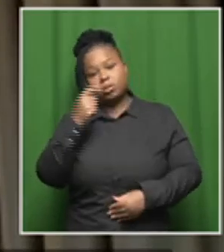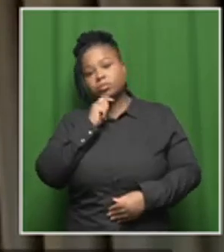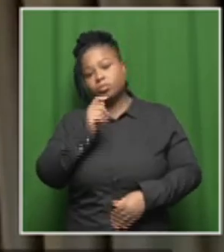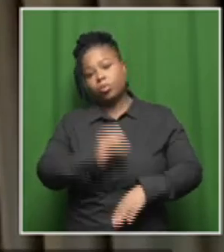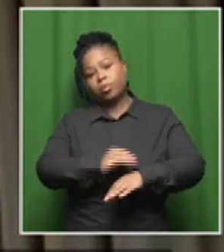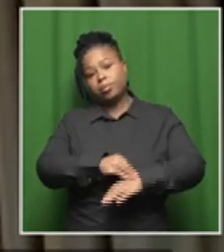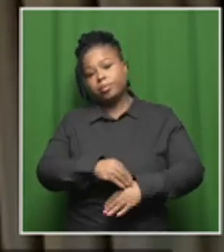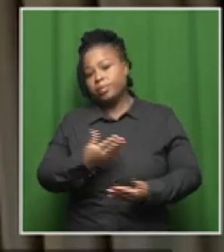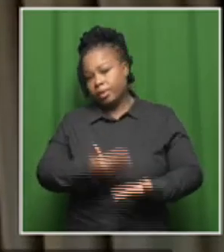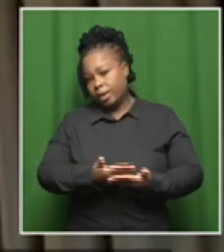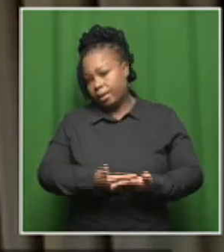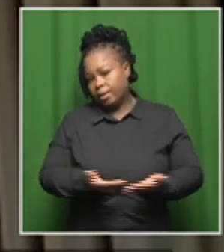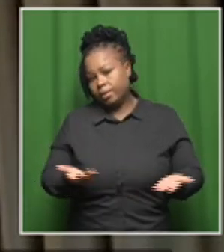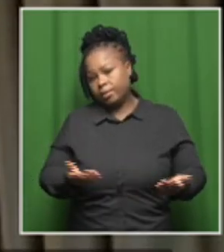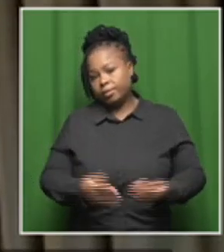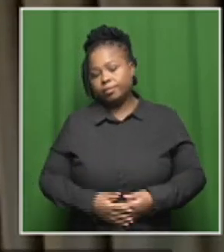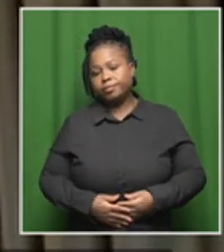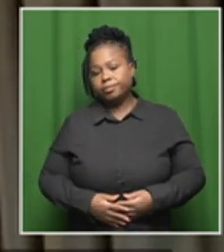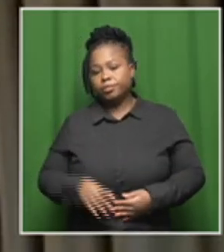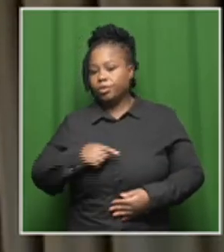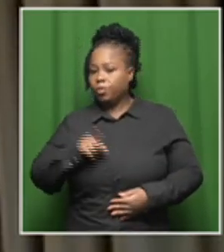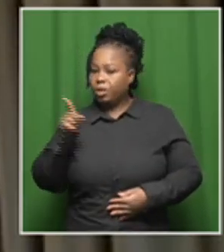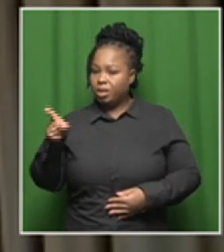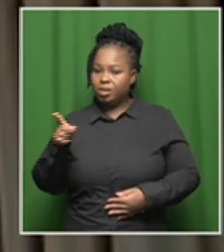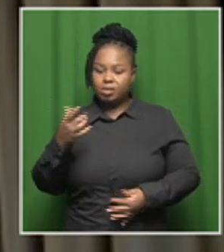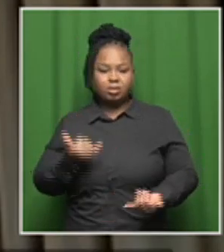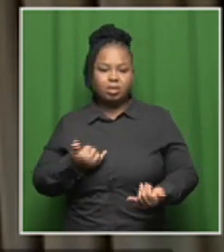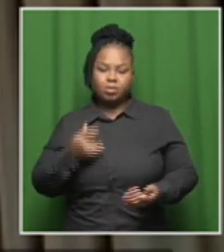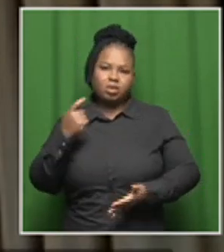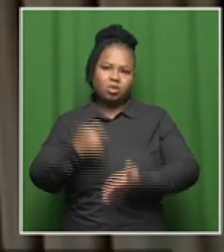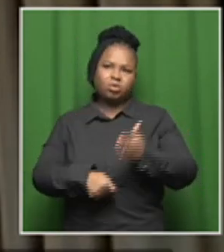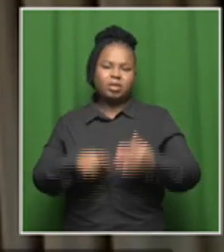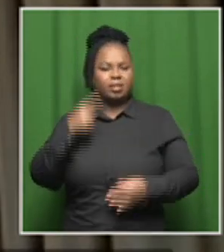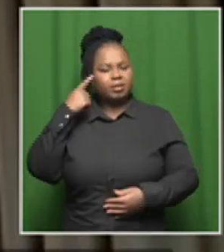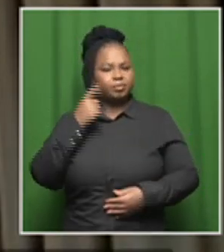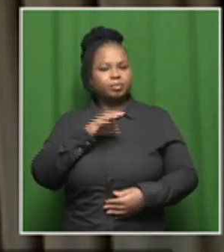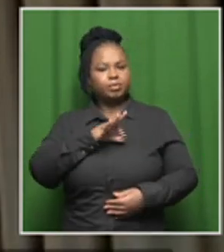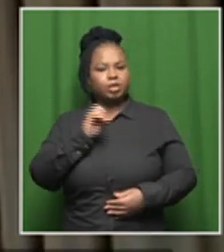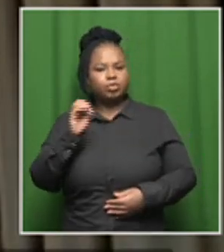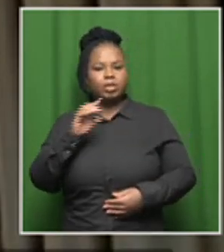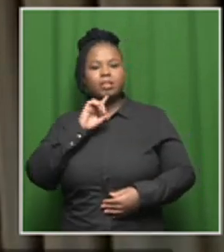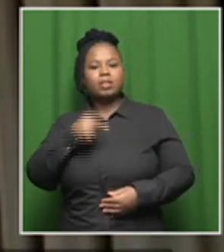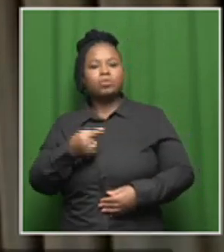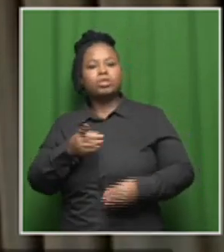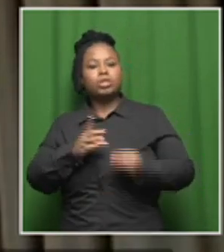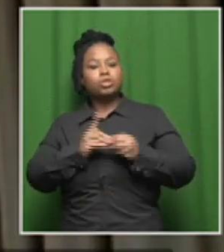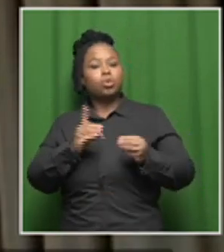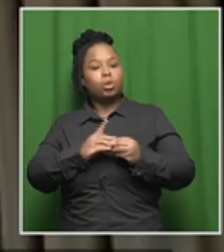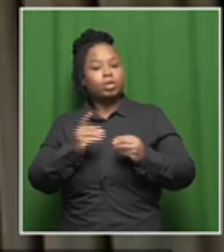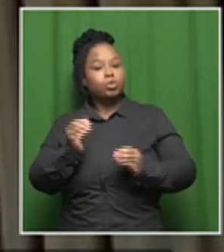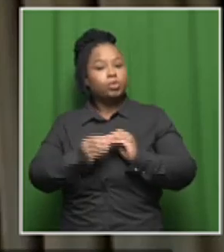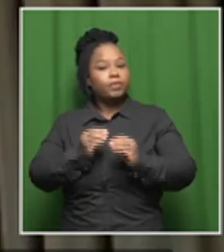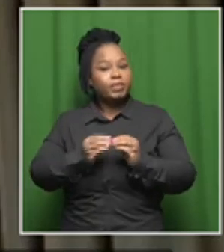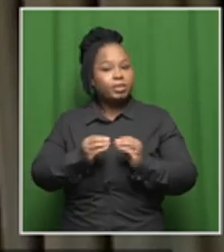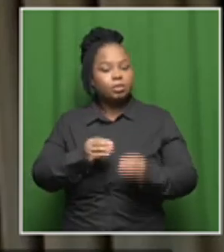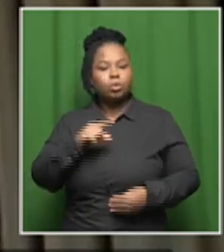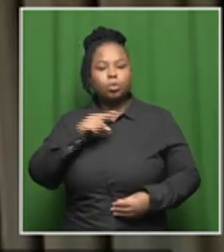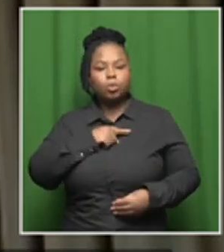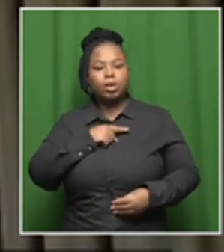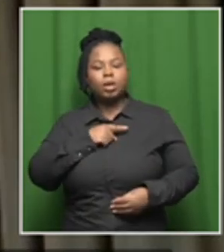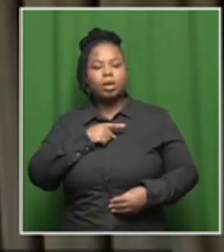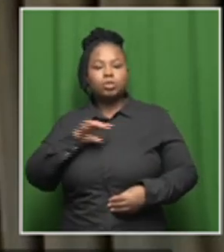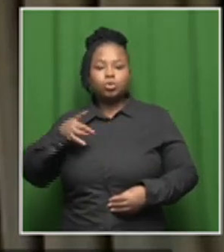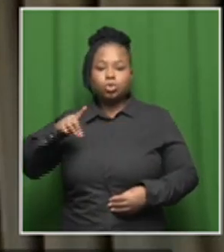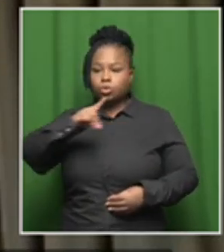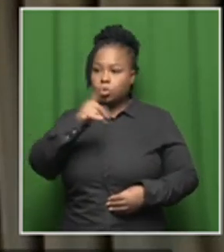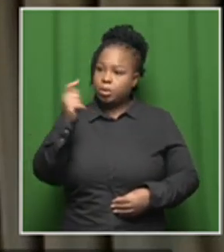That case I mentioned in the States, it cost, I think, $300,000 to fix the aircraft, which the drone pilot had to